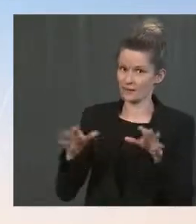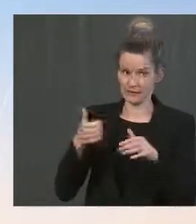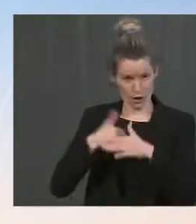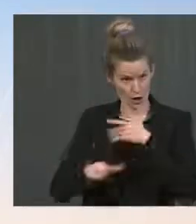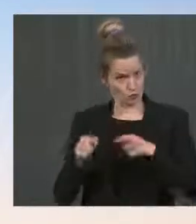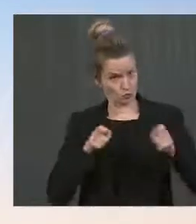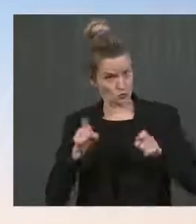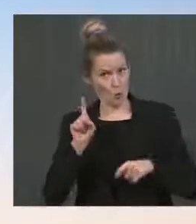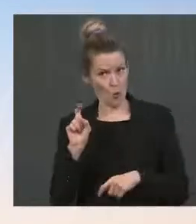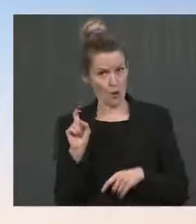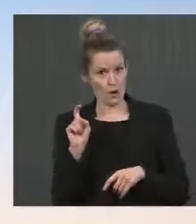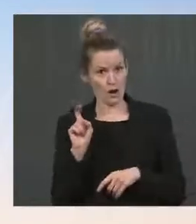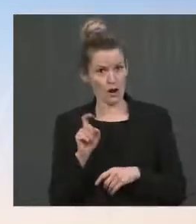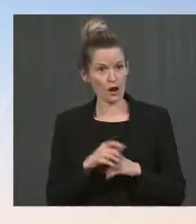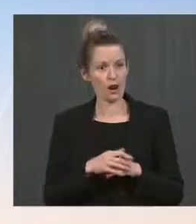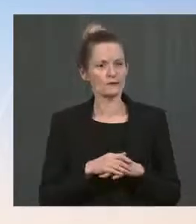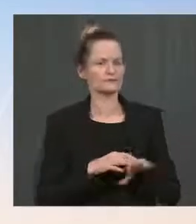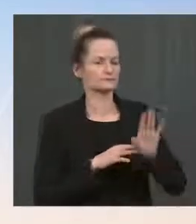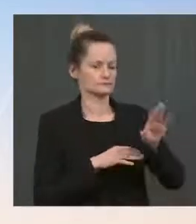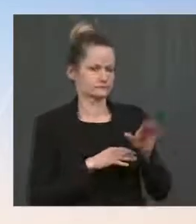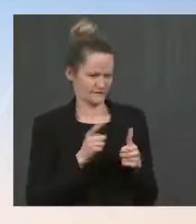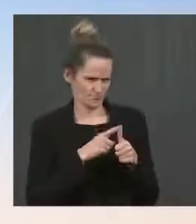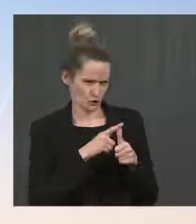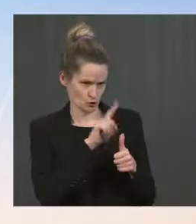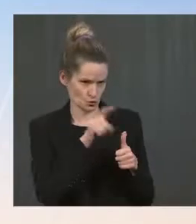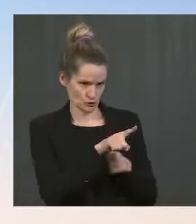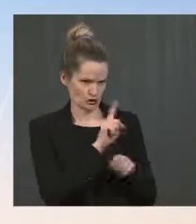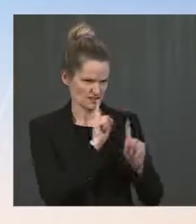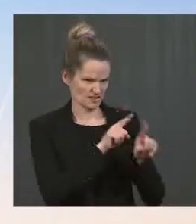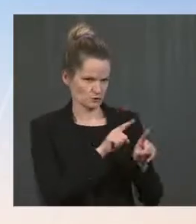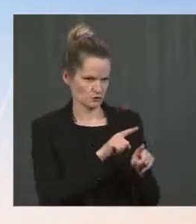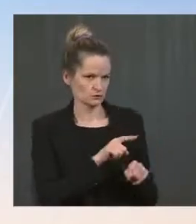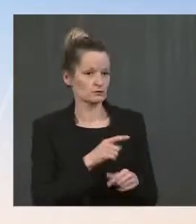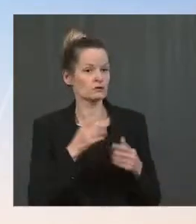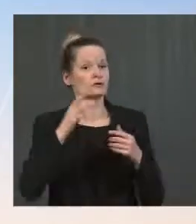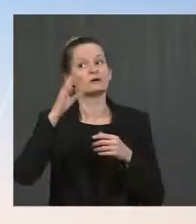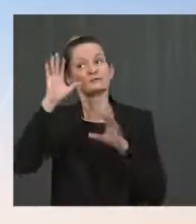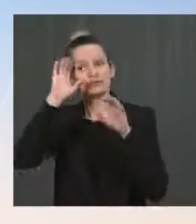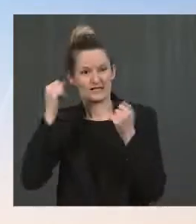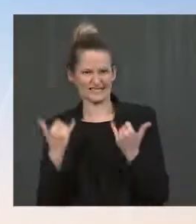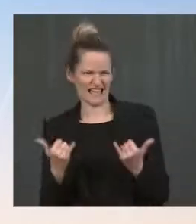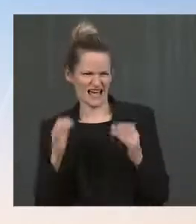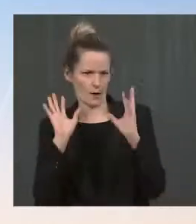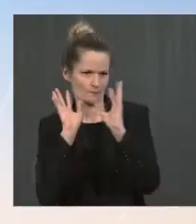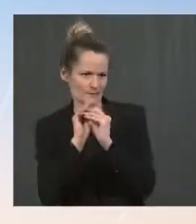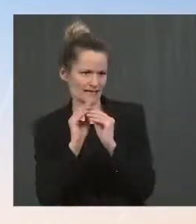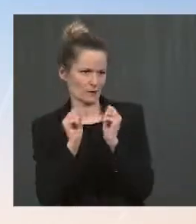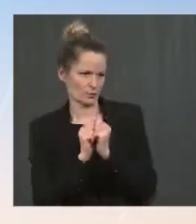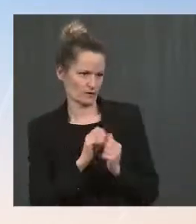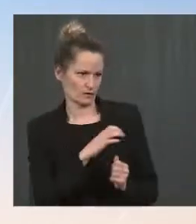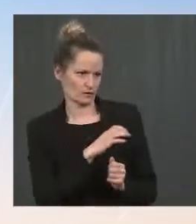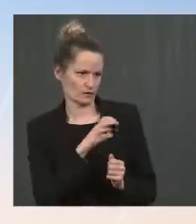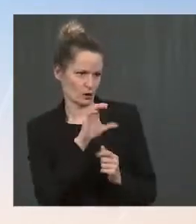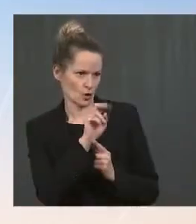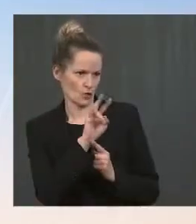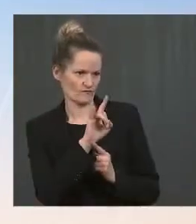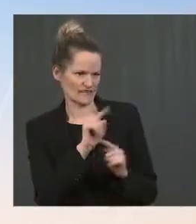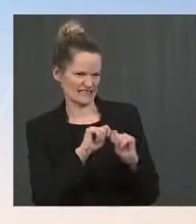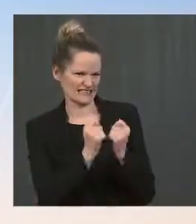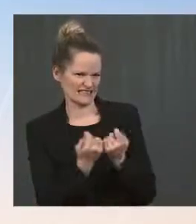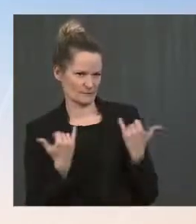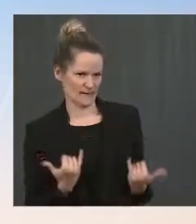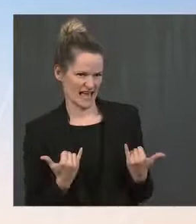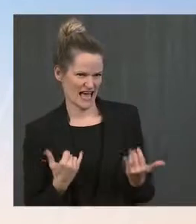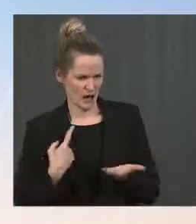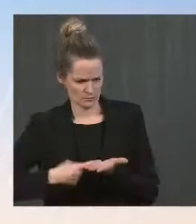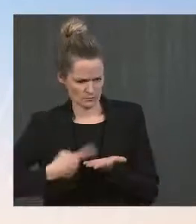say on your first question. So the president right now is meeting with members of his COVID team to talk about a range of steps,